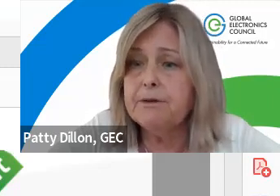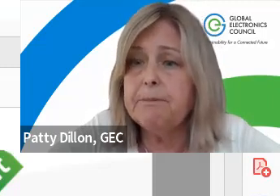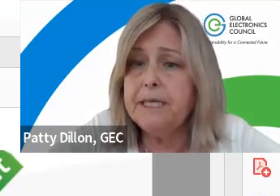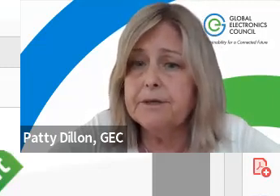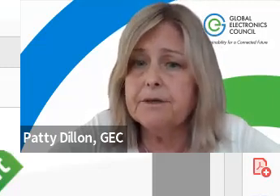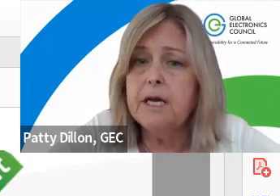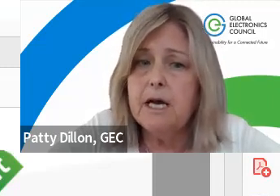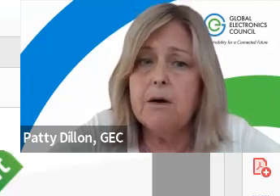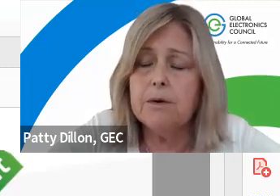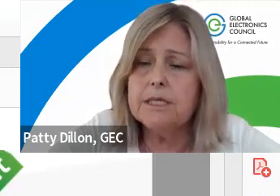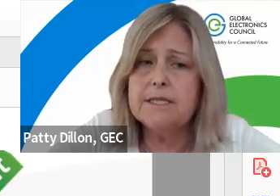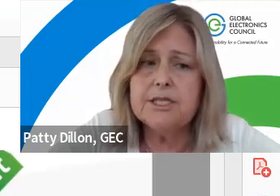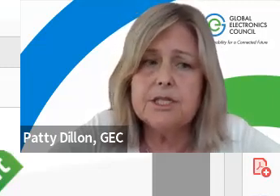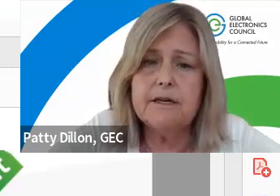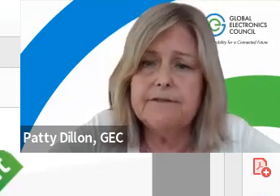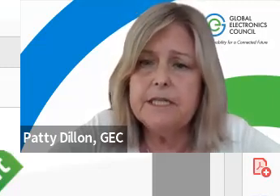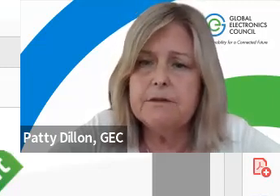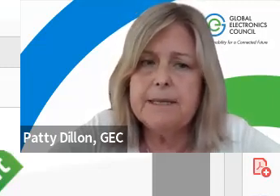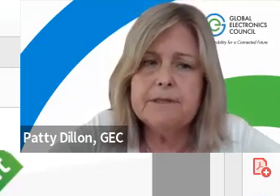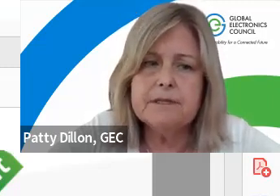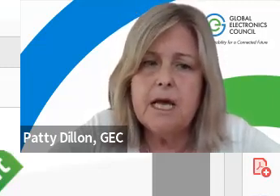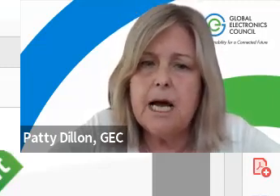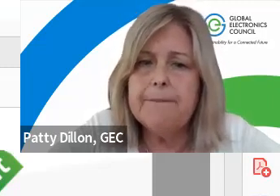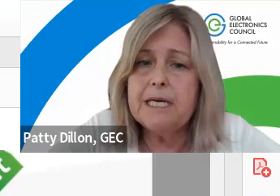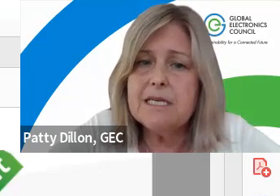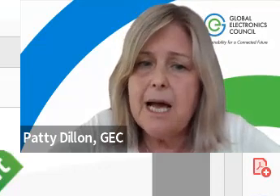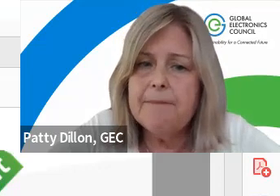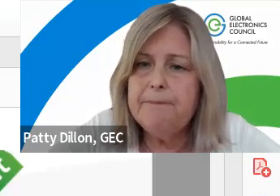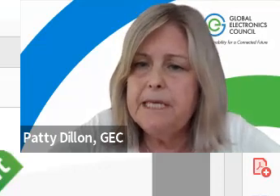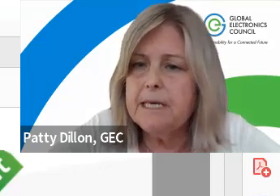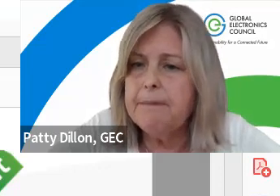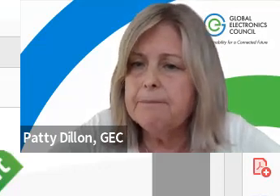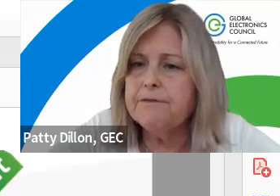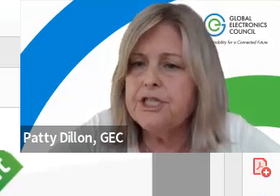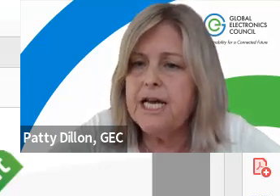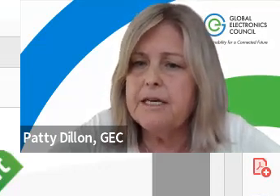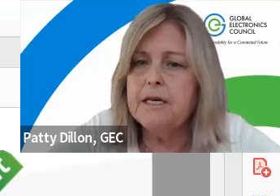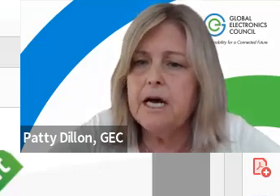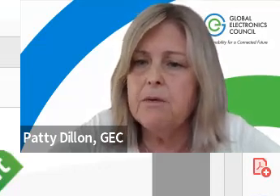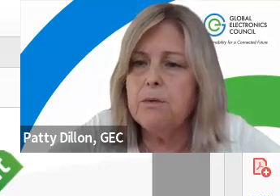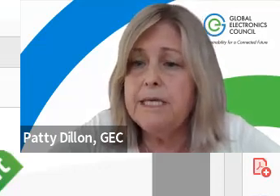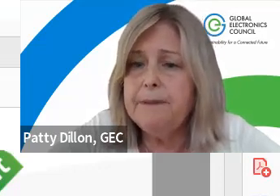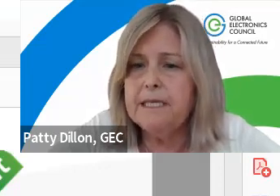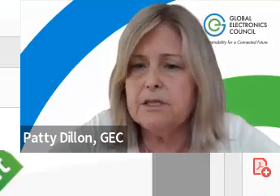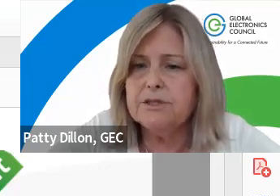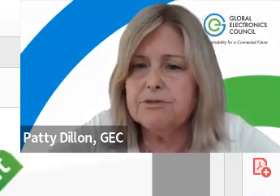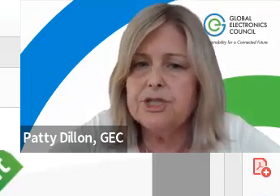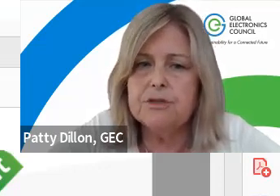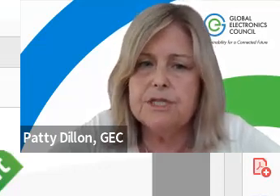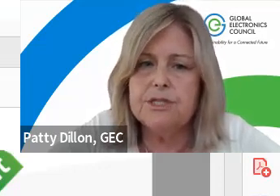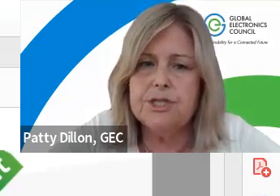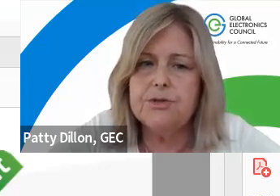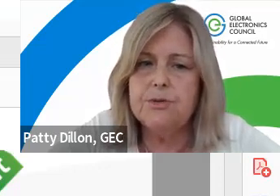is a peer-to-peer organization of ecolabels. But on top of being a member of GEN, EPEAT has